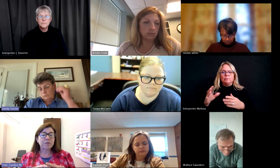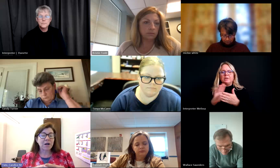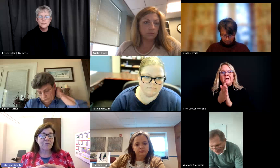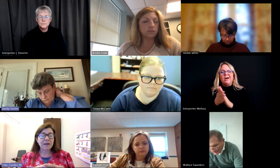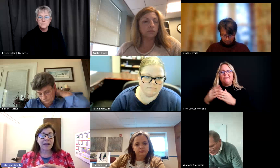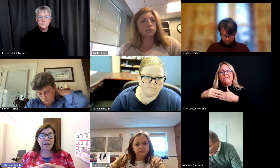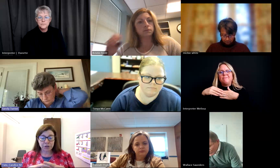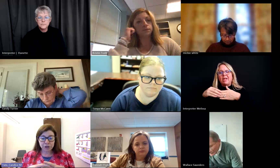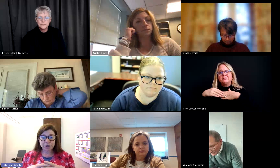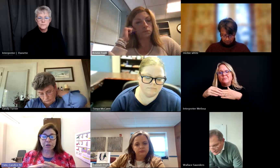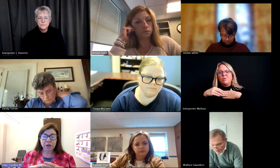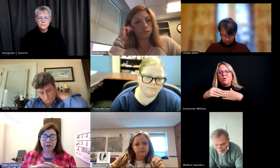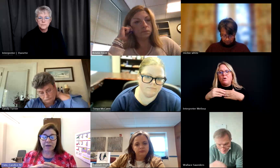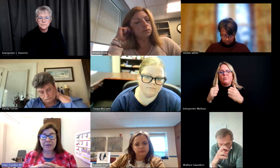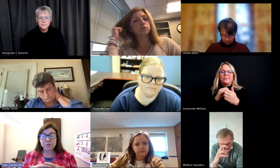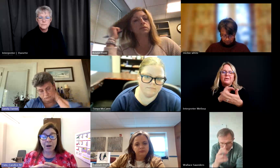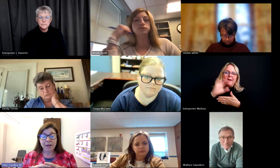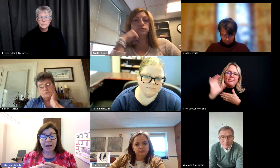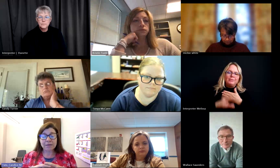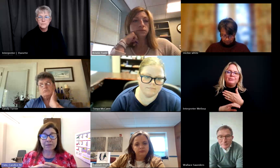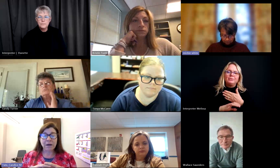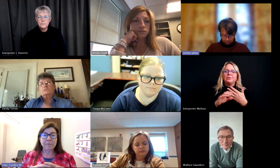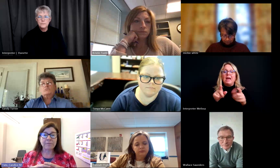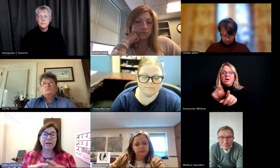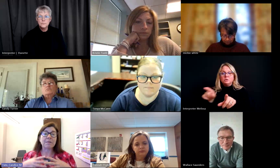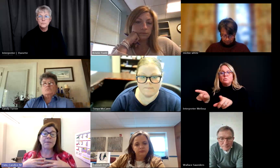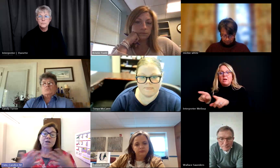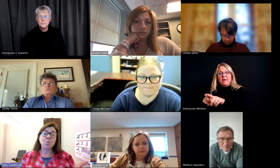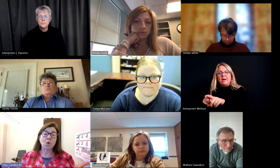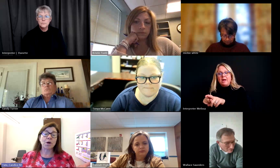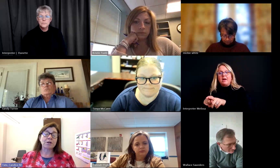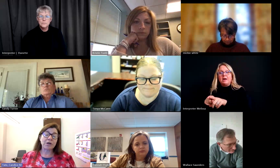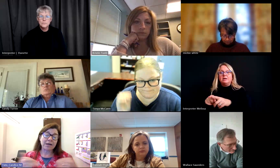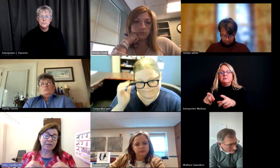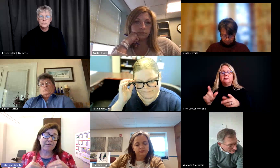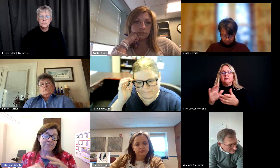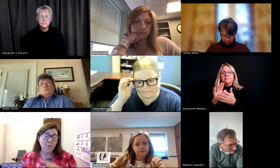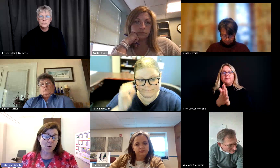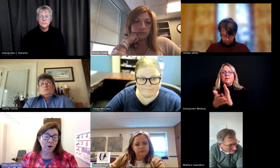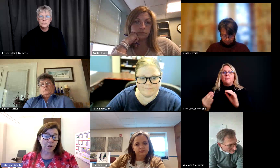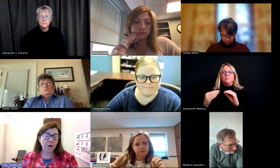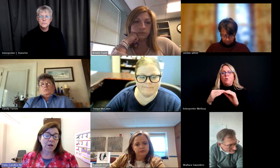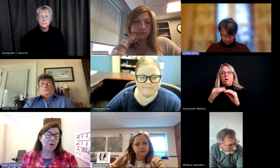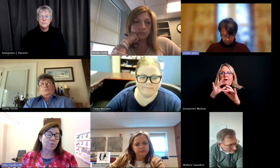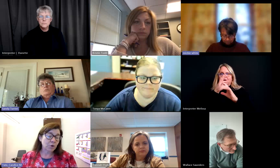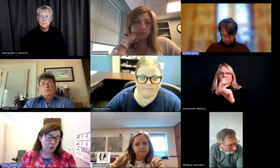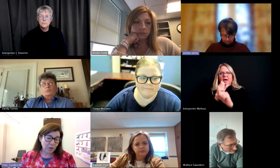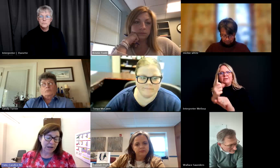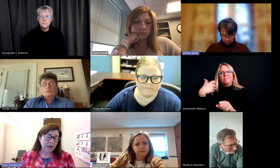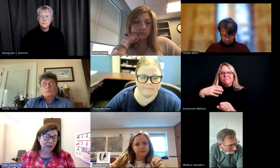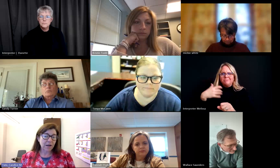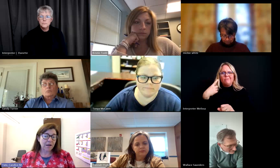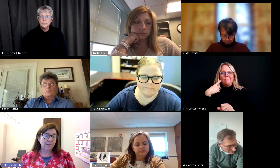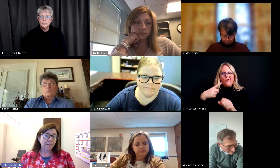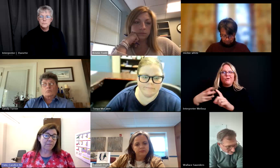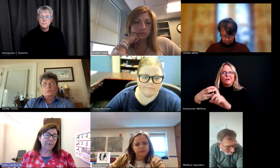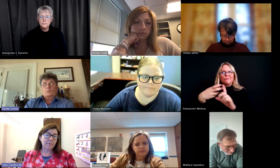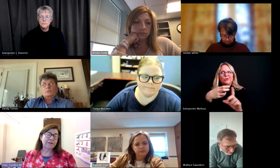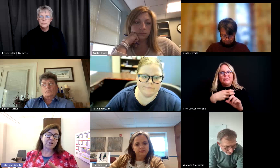in terms of calendar, as well as being much more attractive for